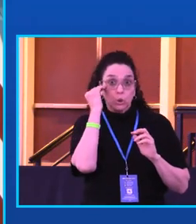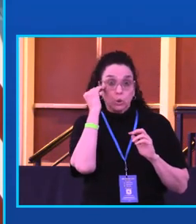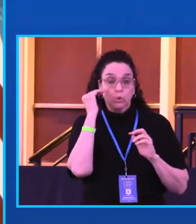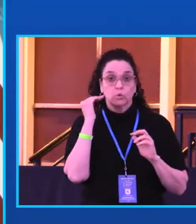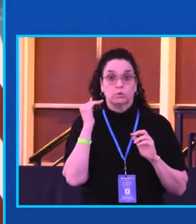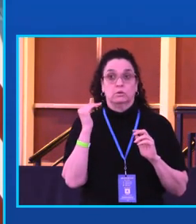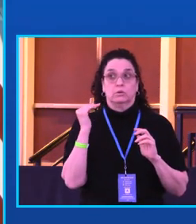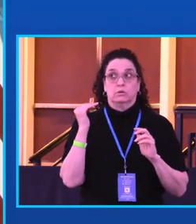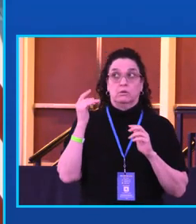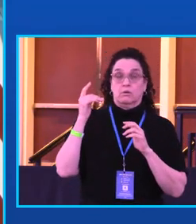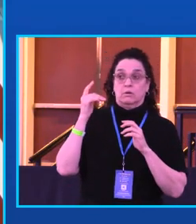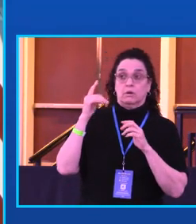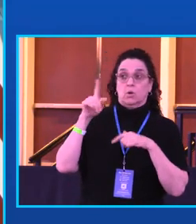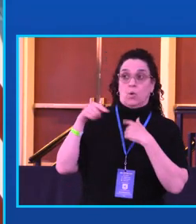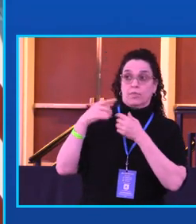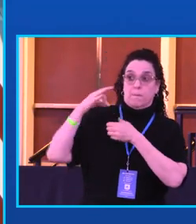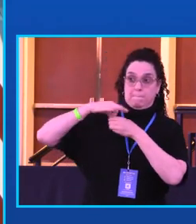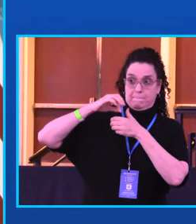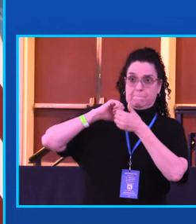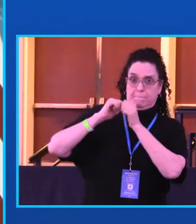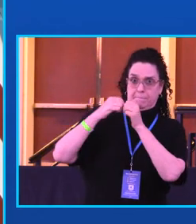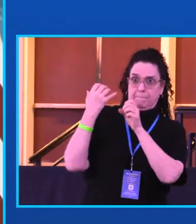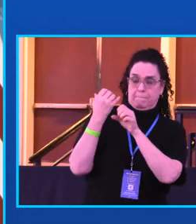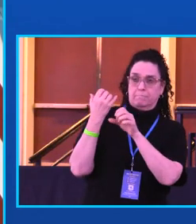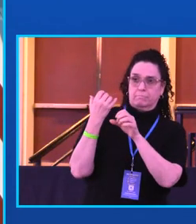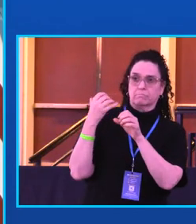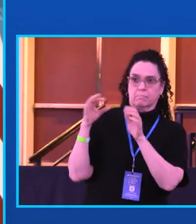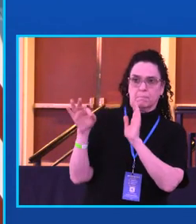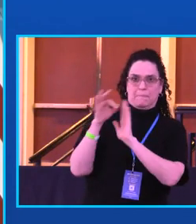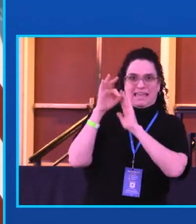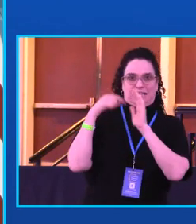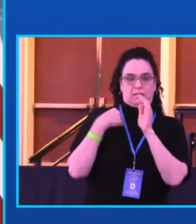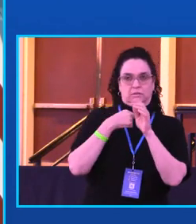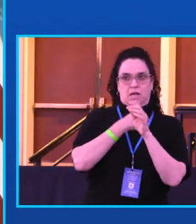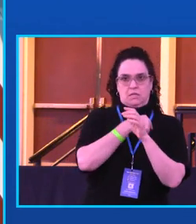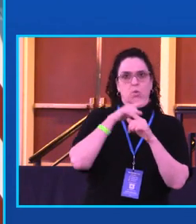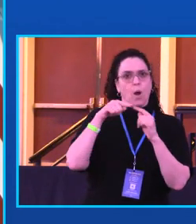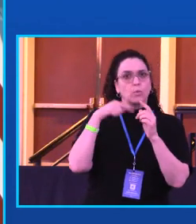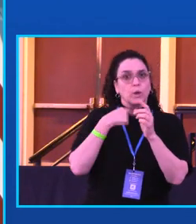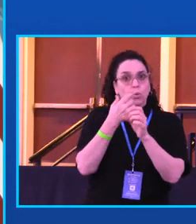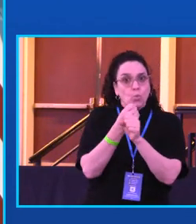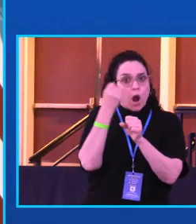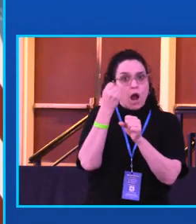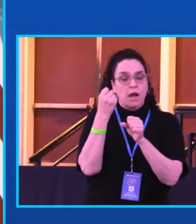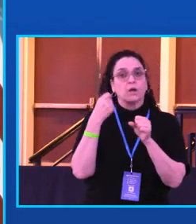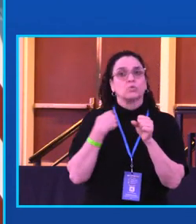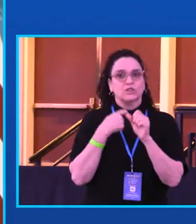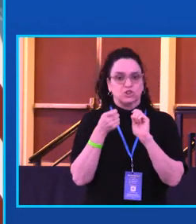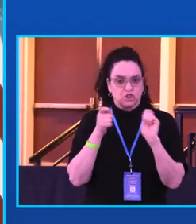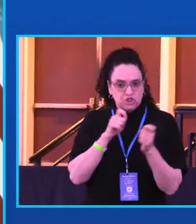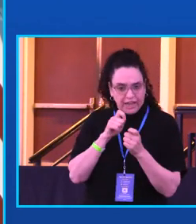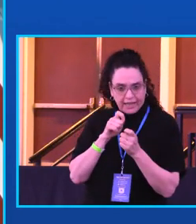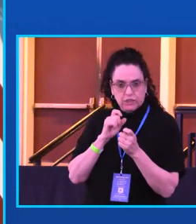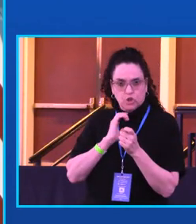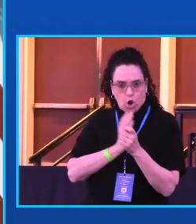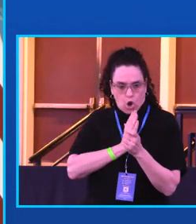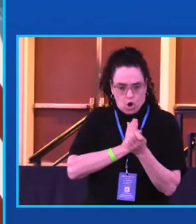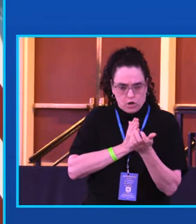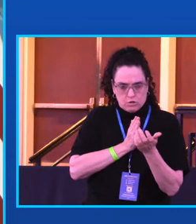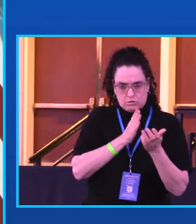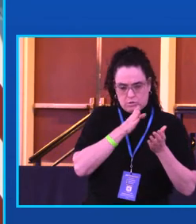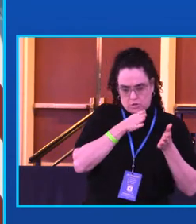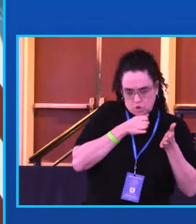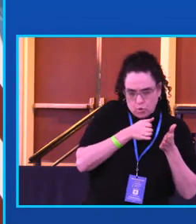election should herald a change in direction, not just a change in management.